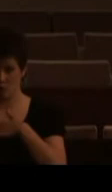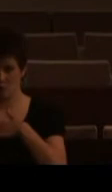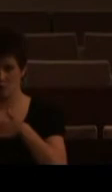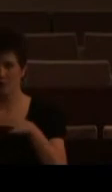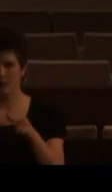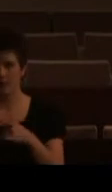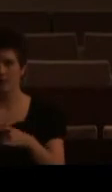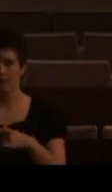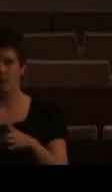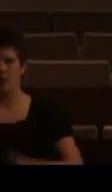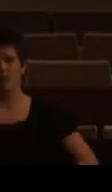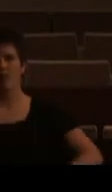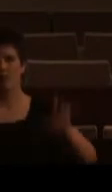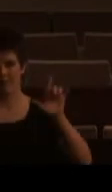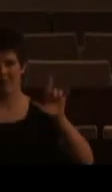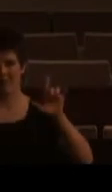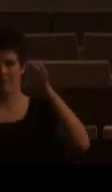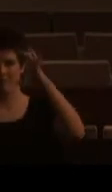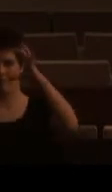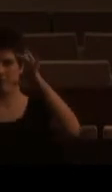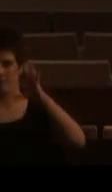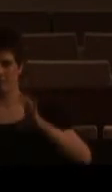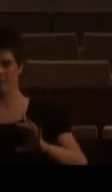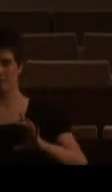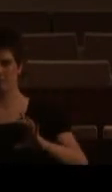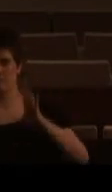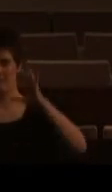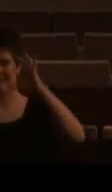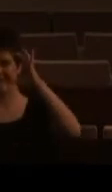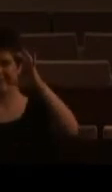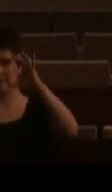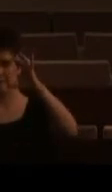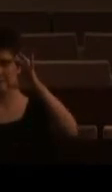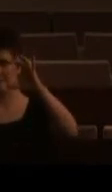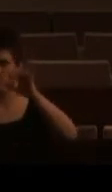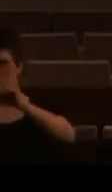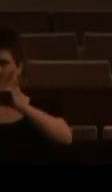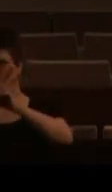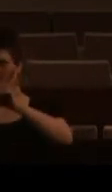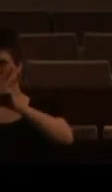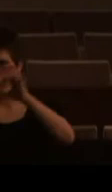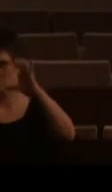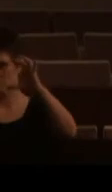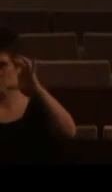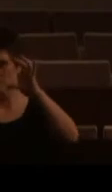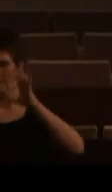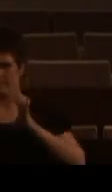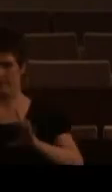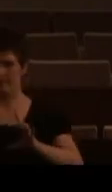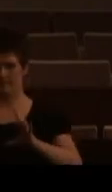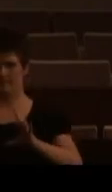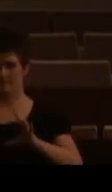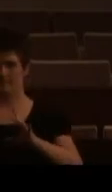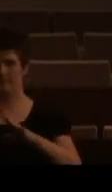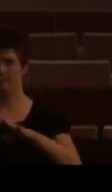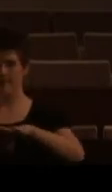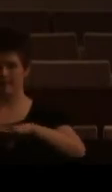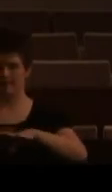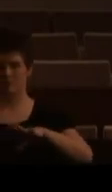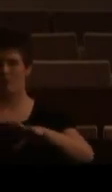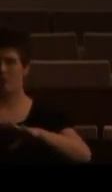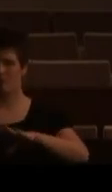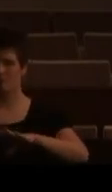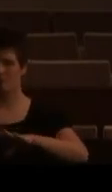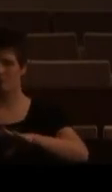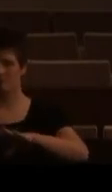3, gave them less than 5 months' journey. They came in Nat Bowman's company. The train consisted of